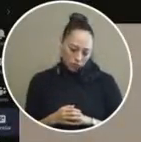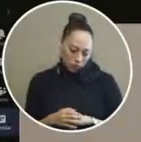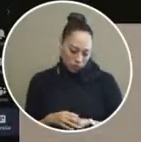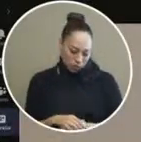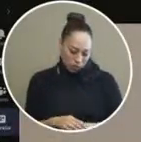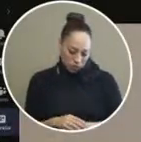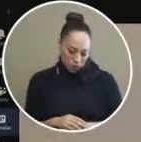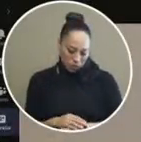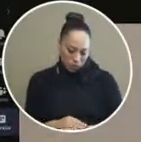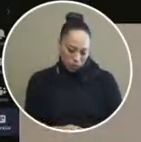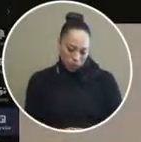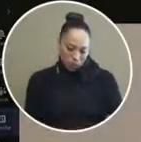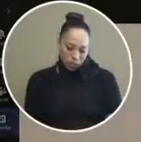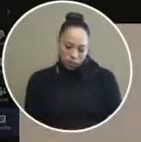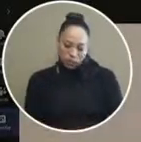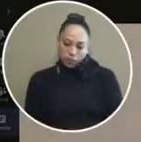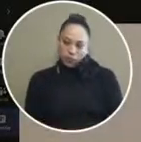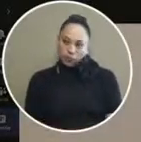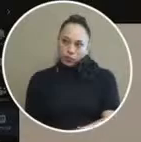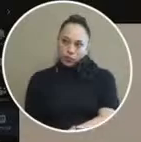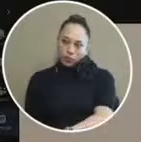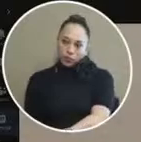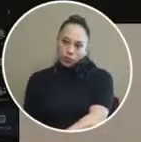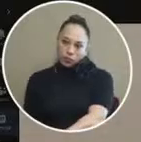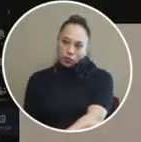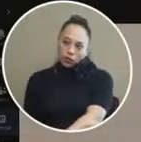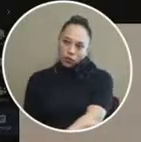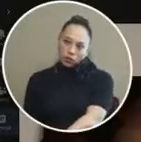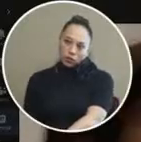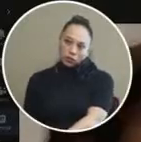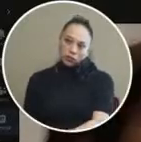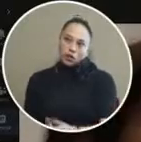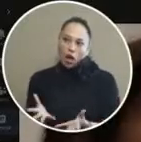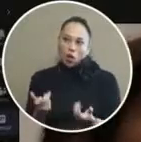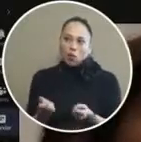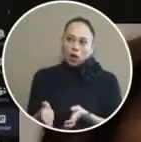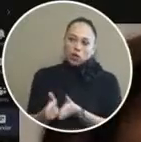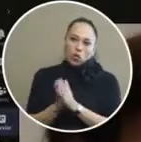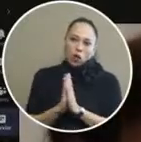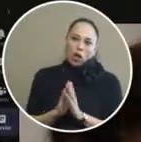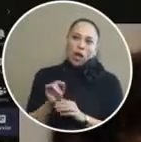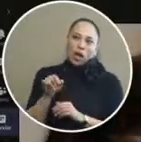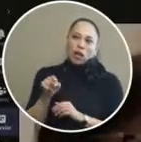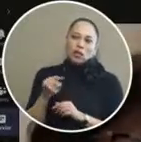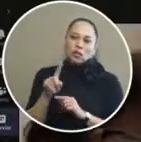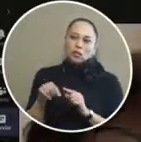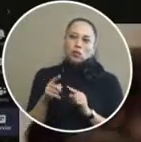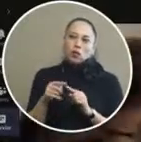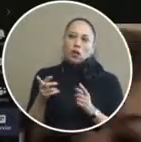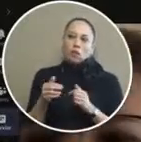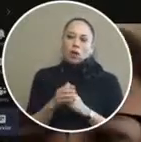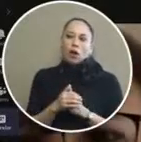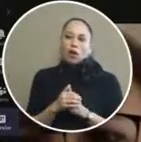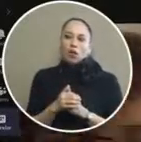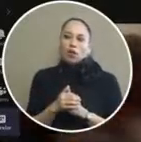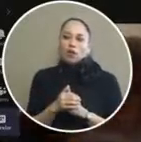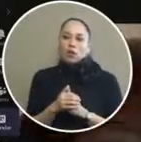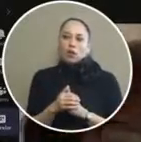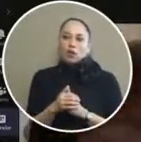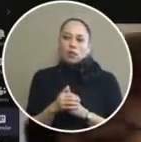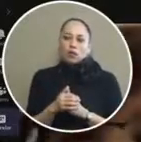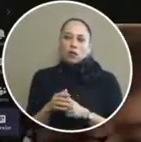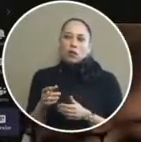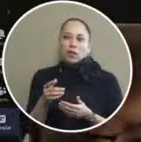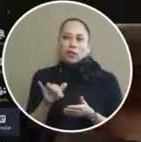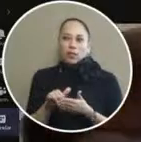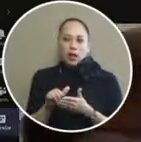Hi, Nicole. Thanks so much for all your hard work. I wanted to ask you about the MiFi. You said you were going to